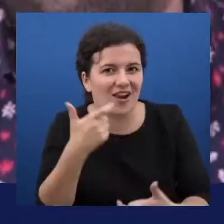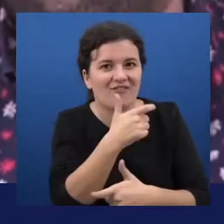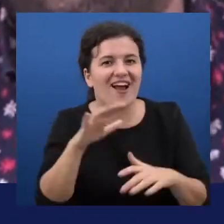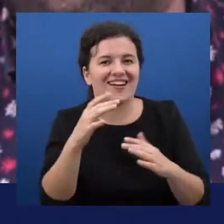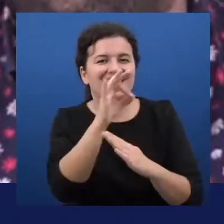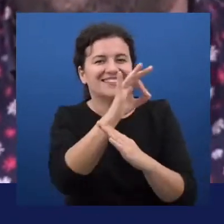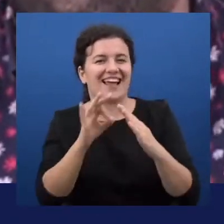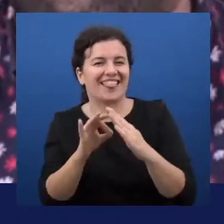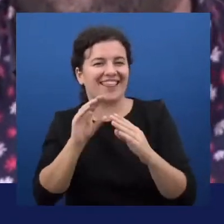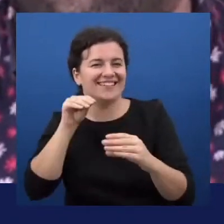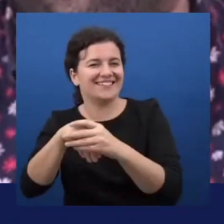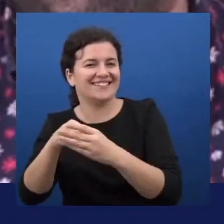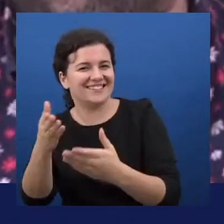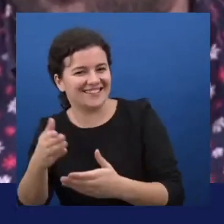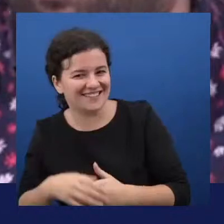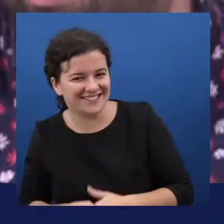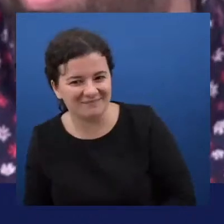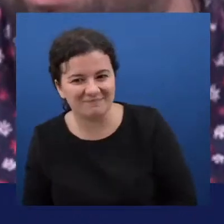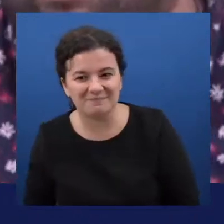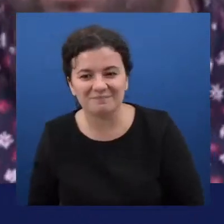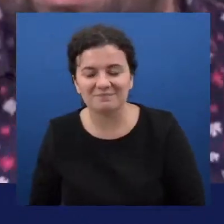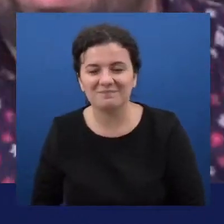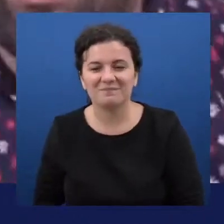Just a bunch of if statements? Yeah.